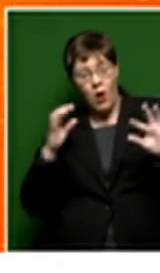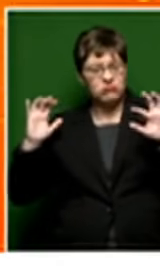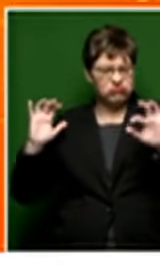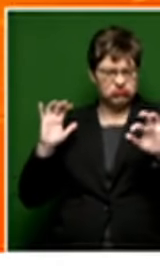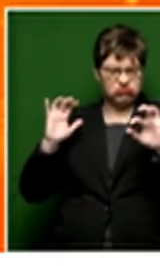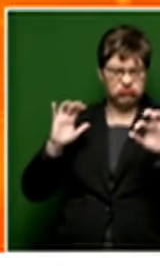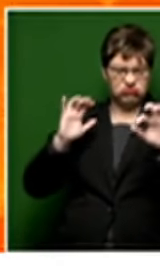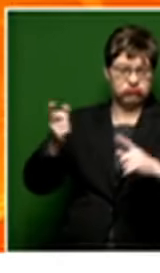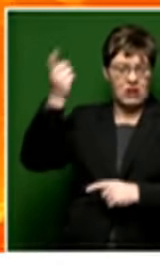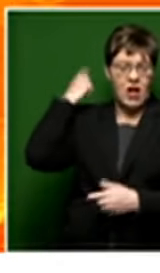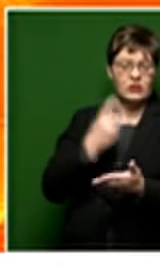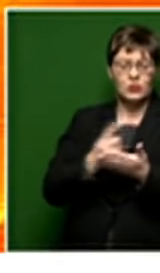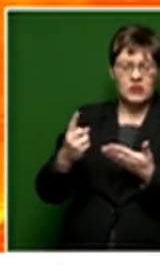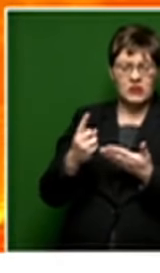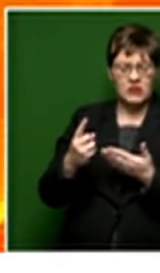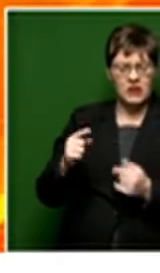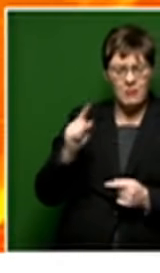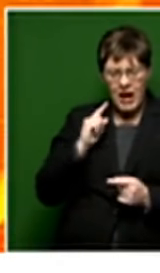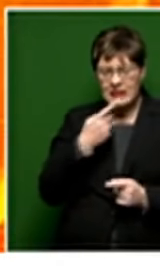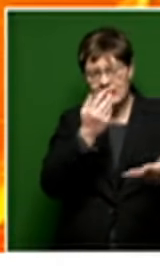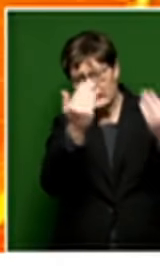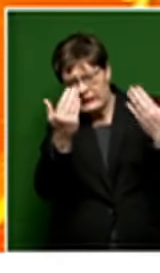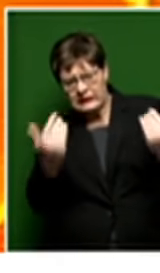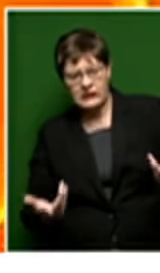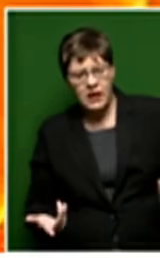began last week. What took so long?